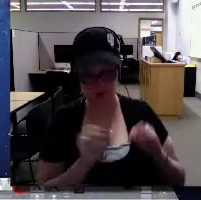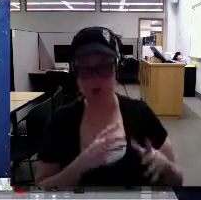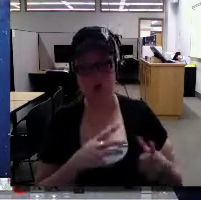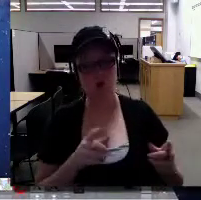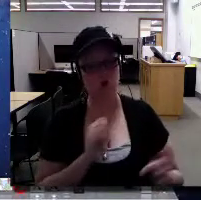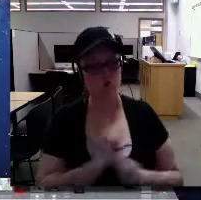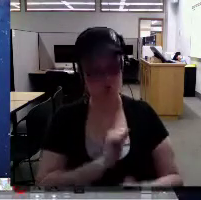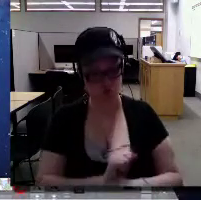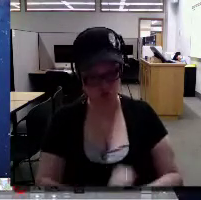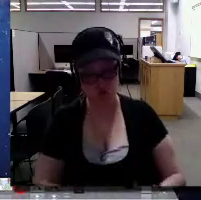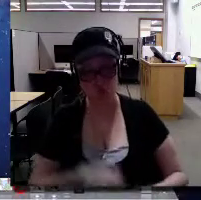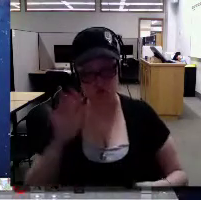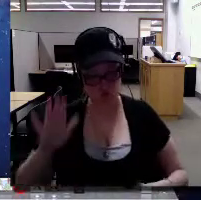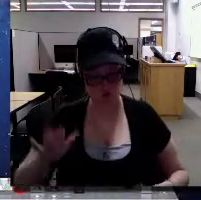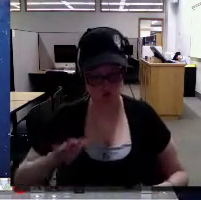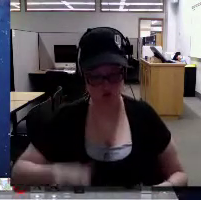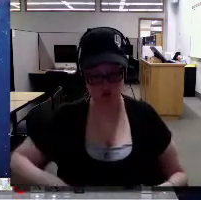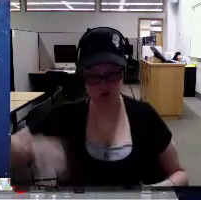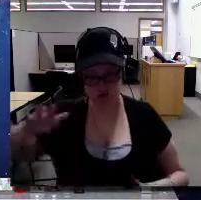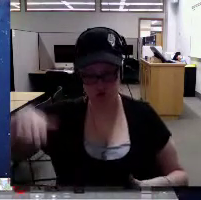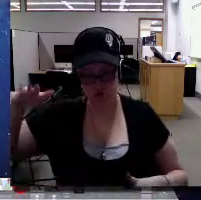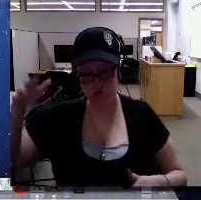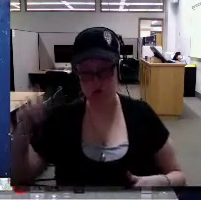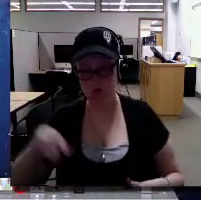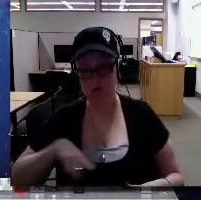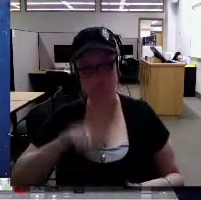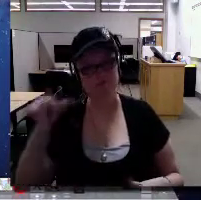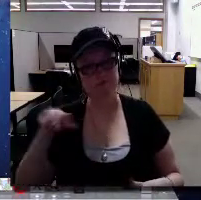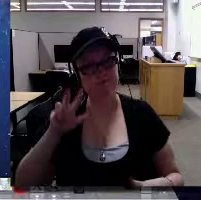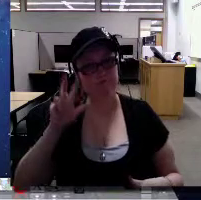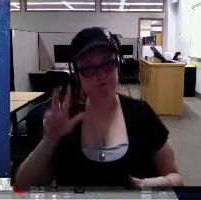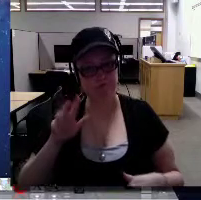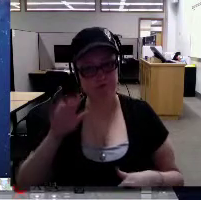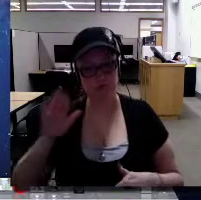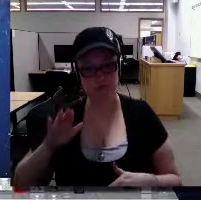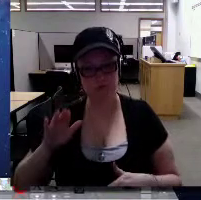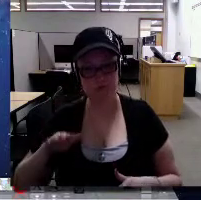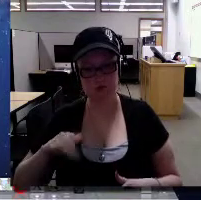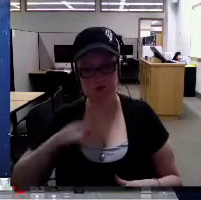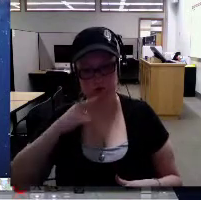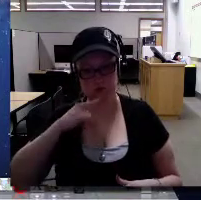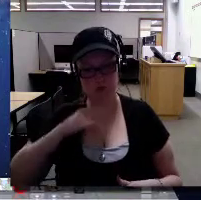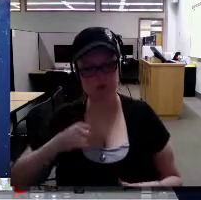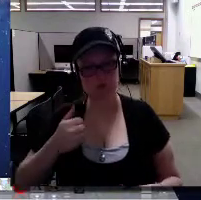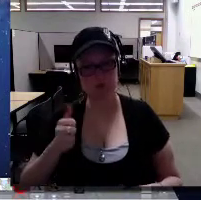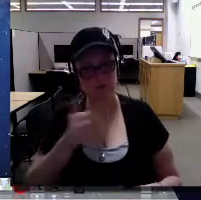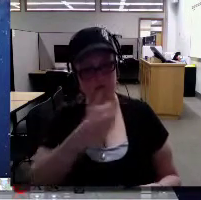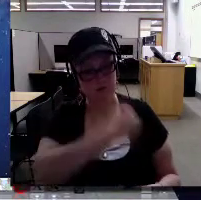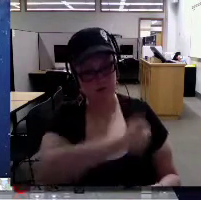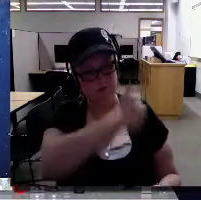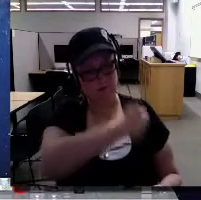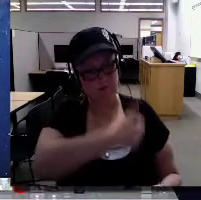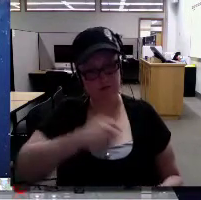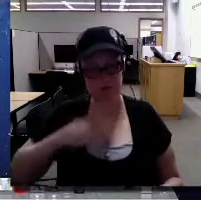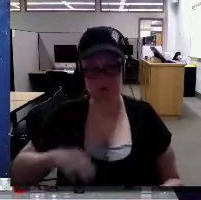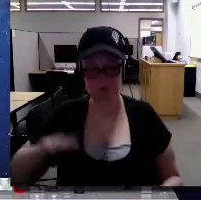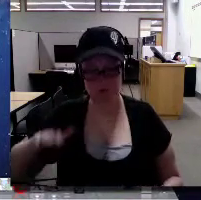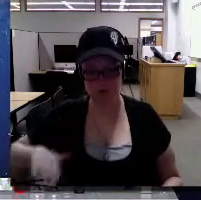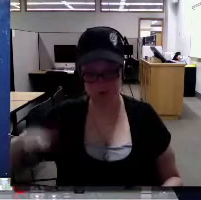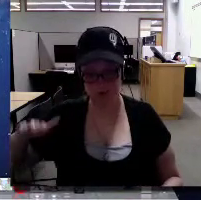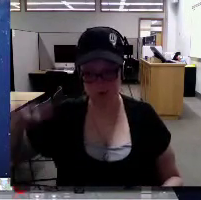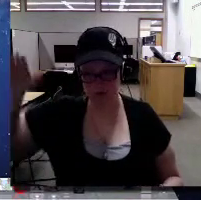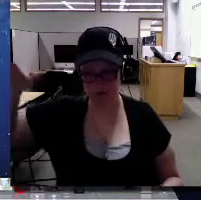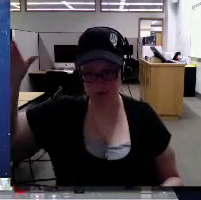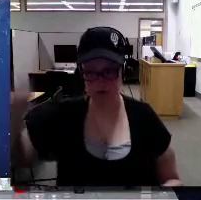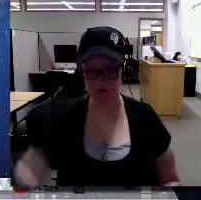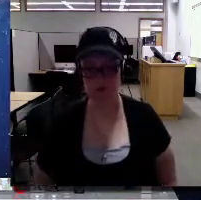When I came along, Grandma was living about half the time with our family and half the time with her son. So